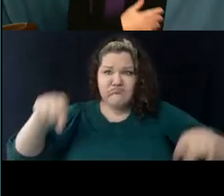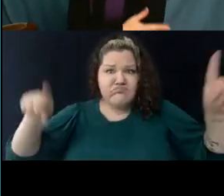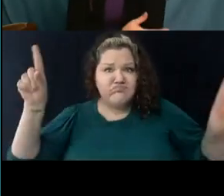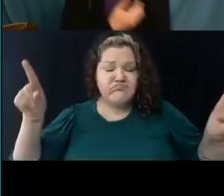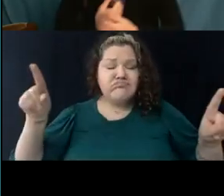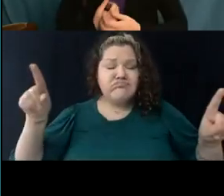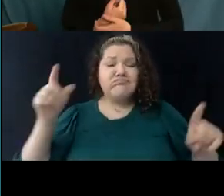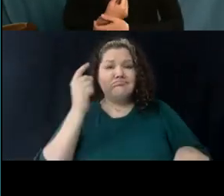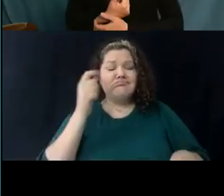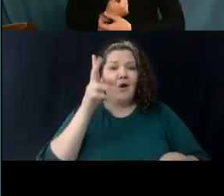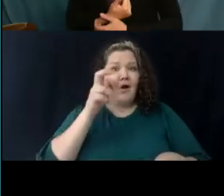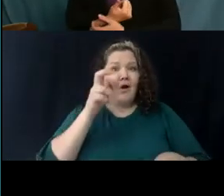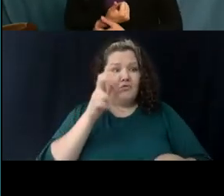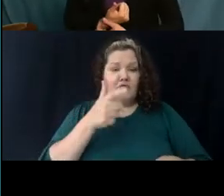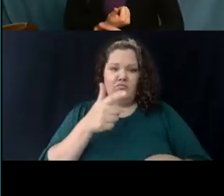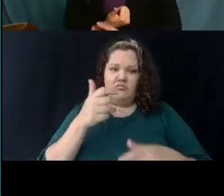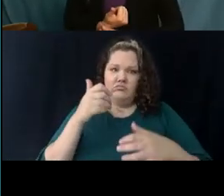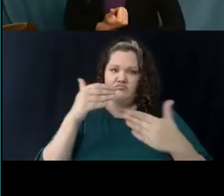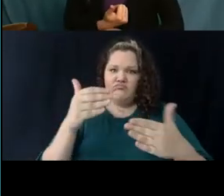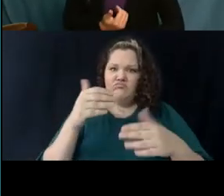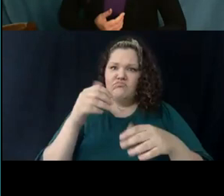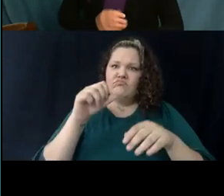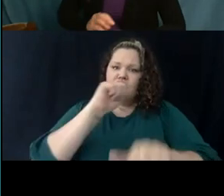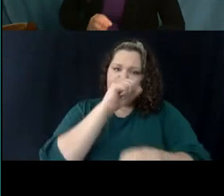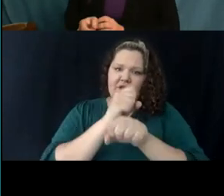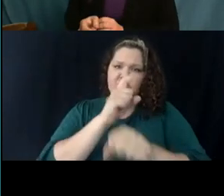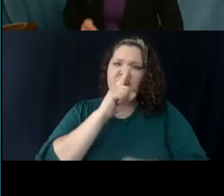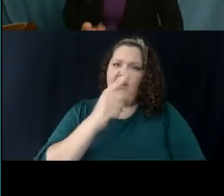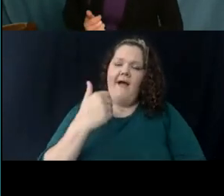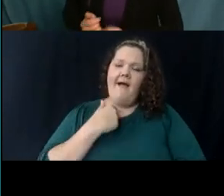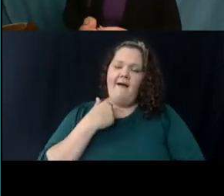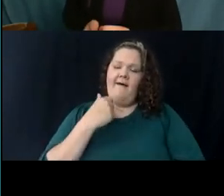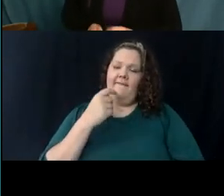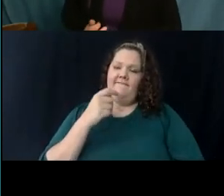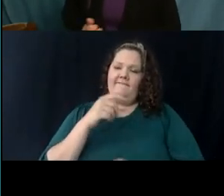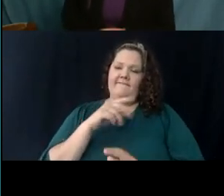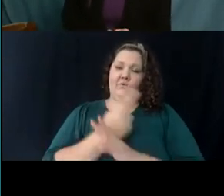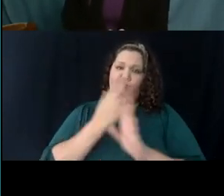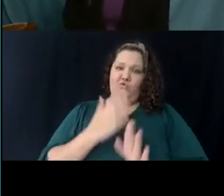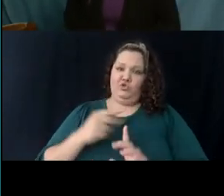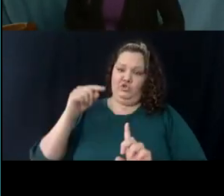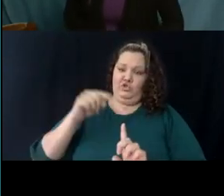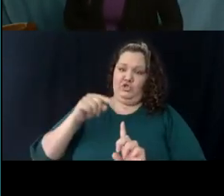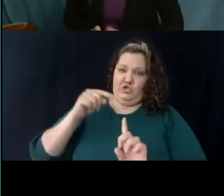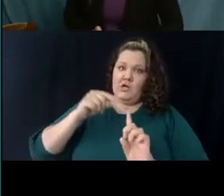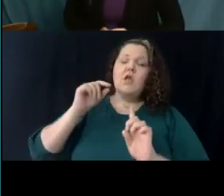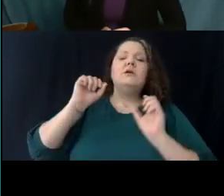audio is obviously very accessible to many people. Many people enjoy it, but we also want to keep in mind the deaf community and how will the